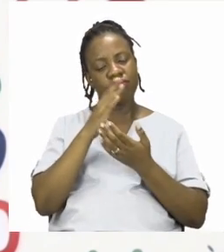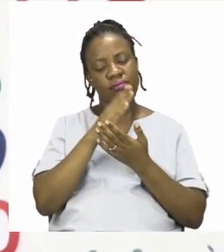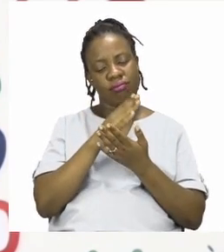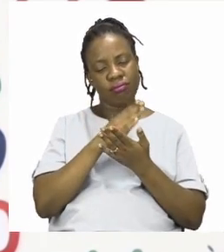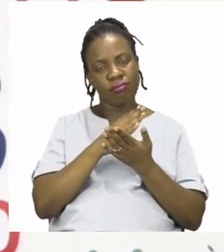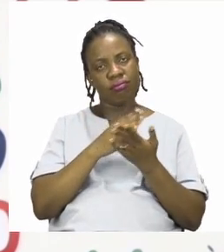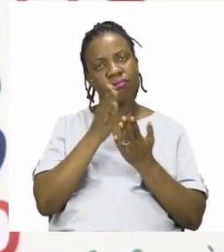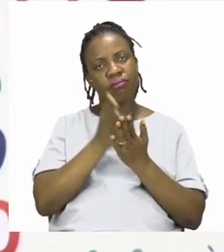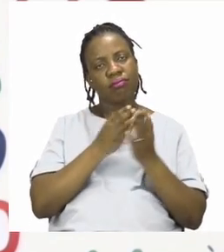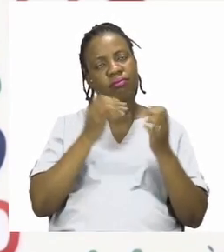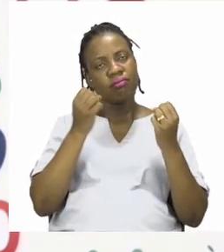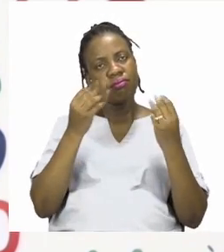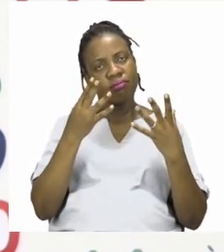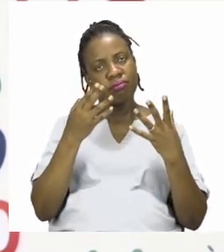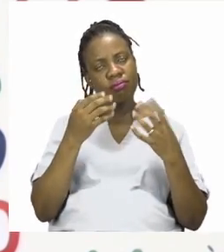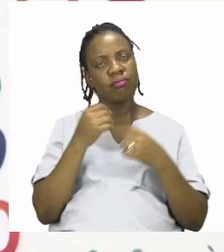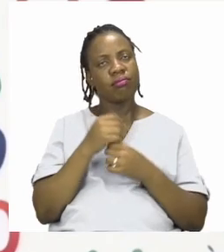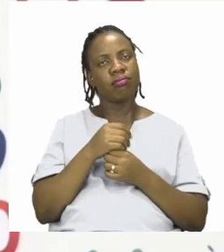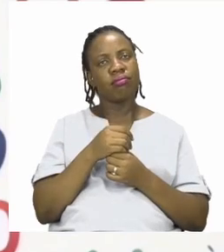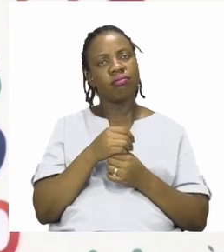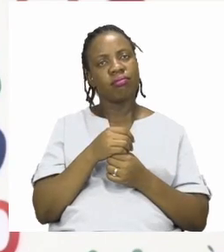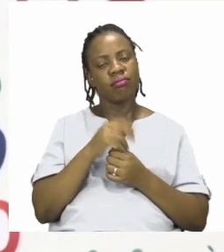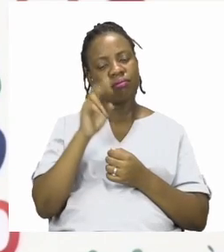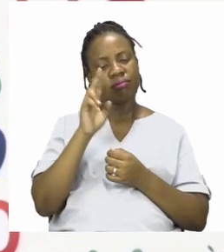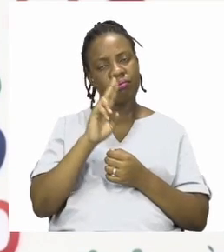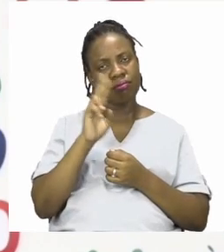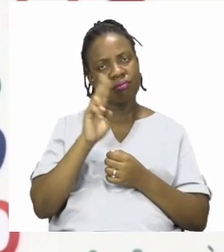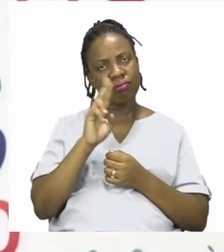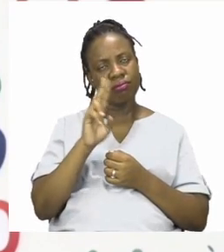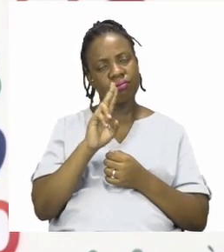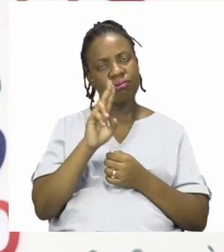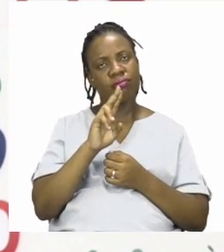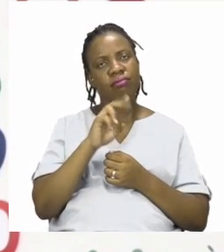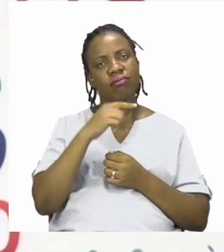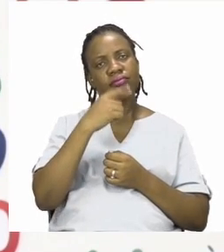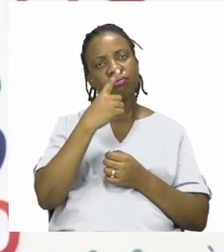see I went ahead and I shaded 1, 2,